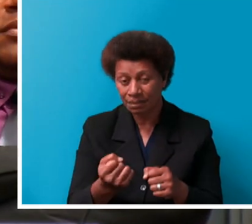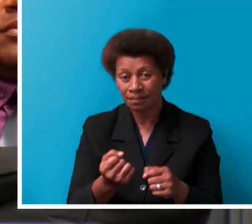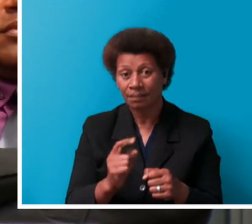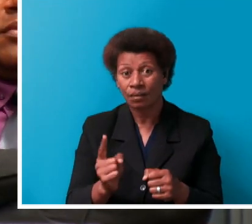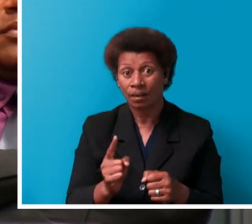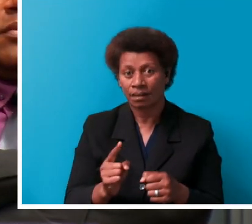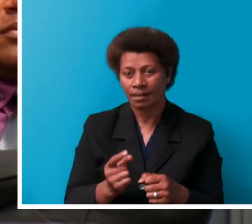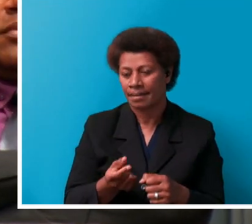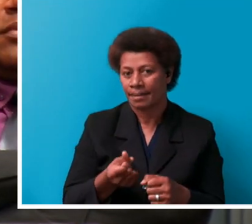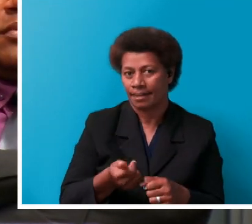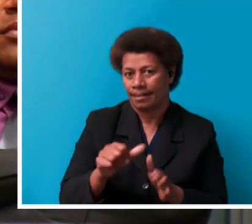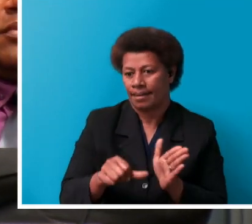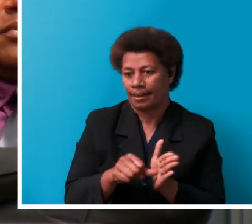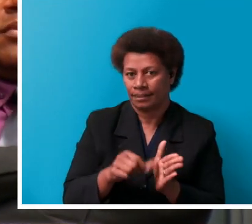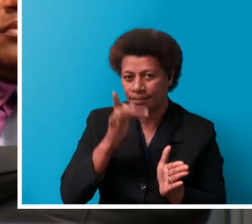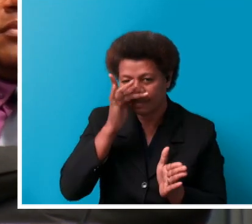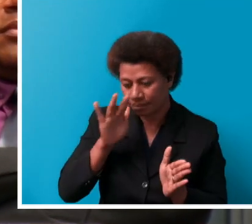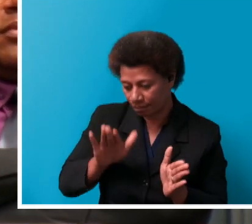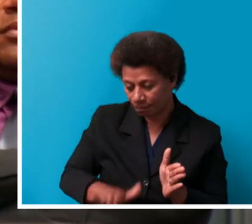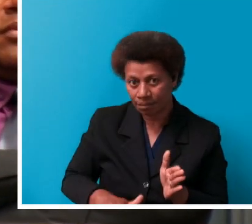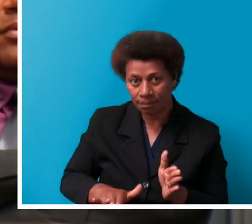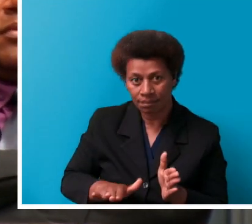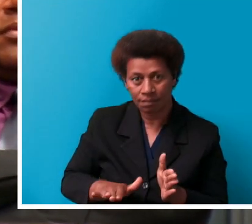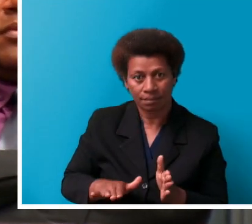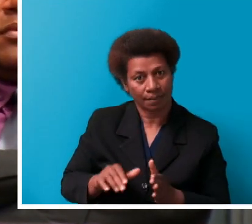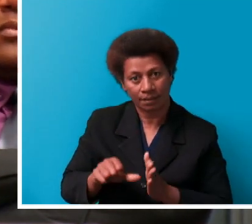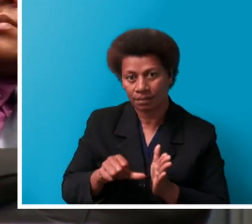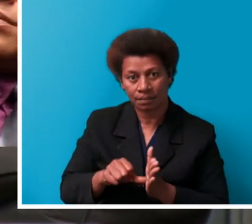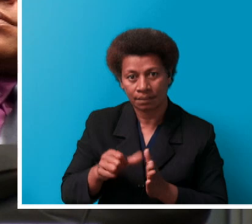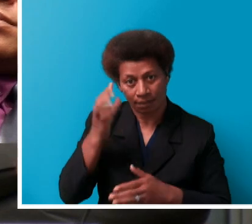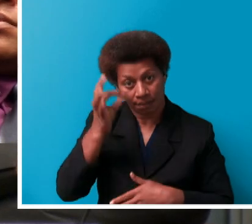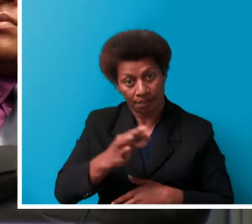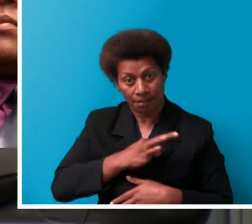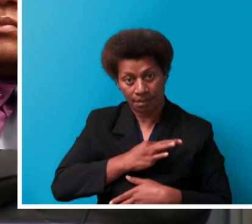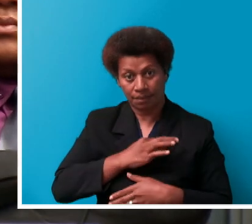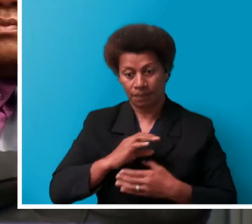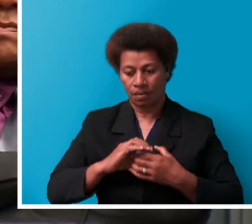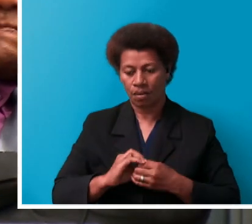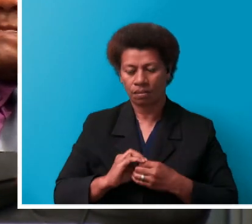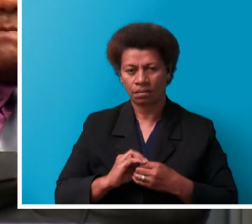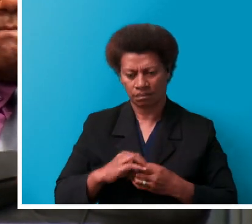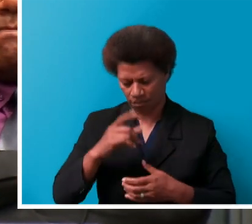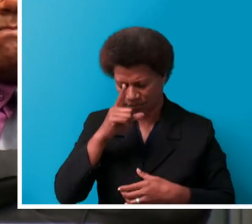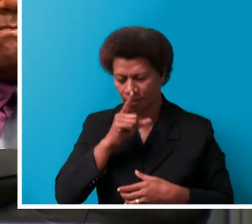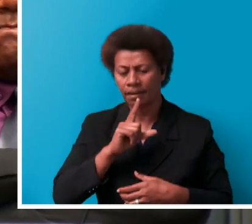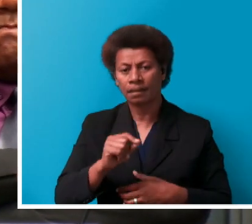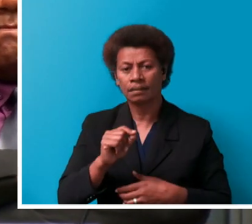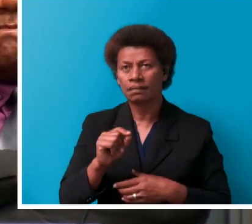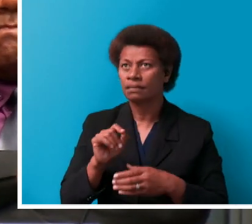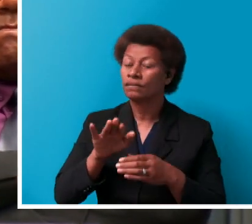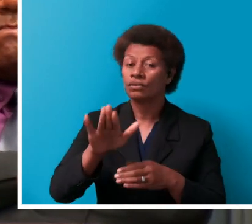early age, instilling in our youth a belief in their own ability to shape their own futures.